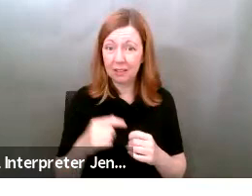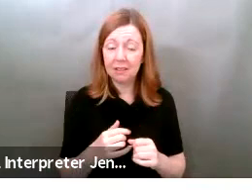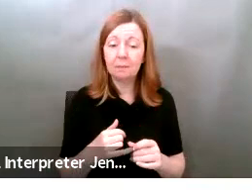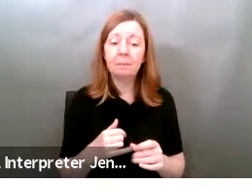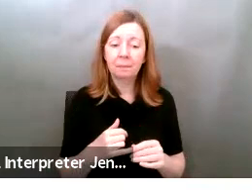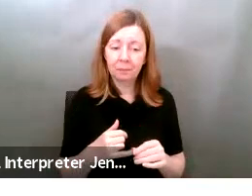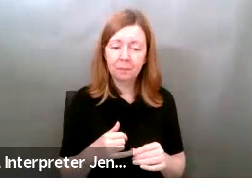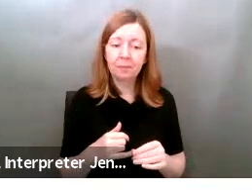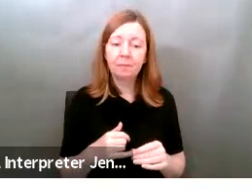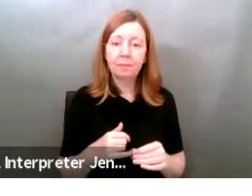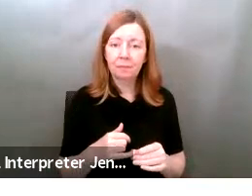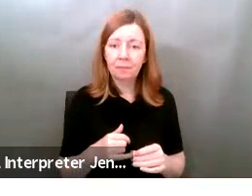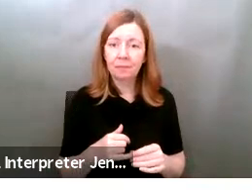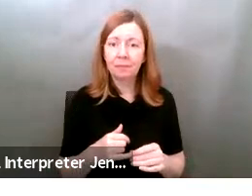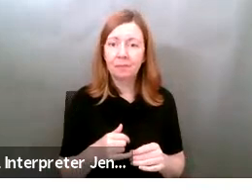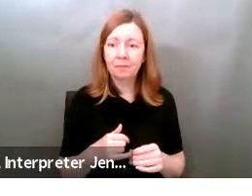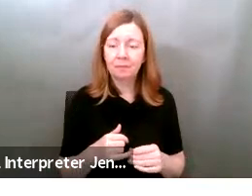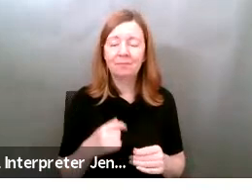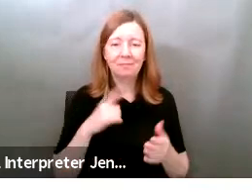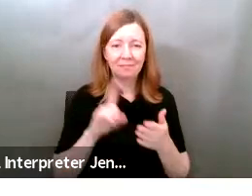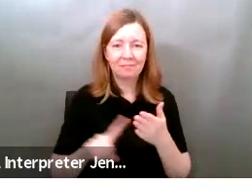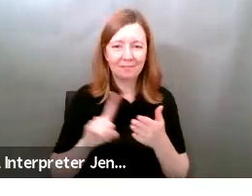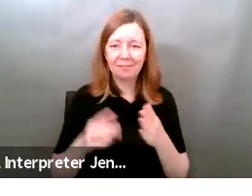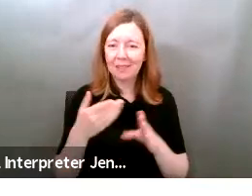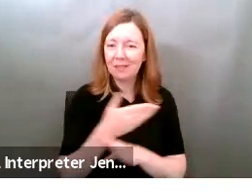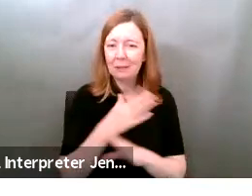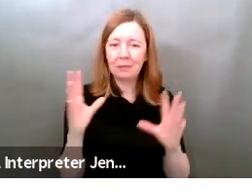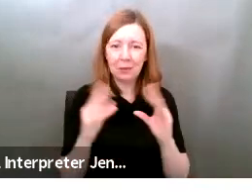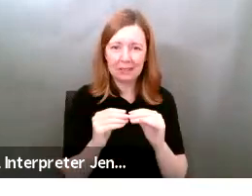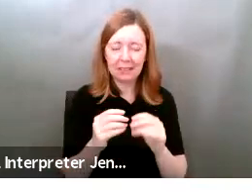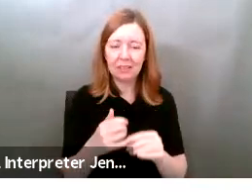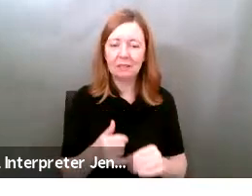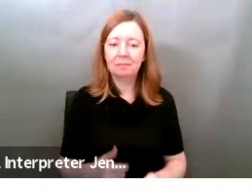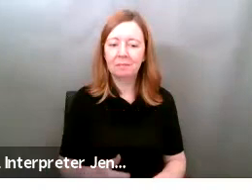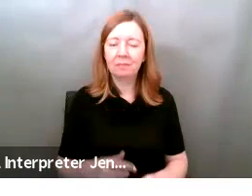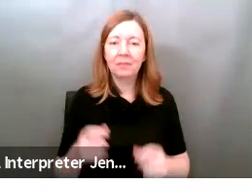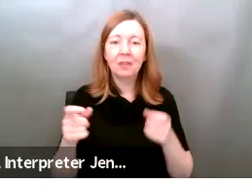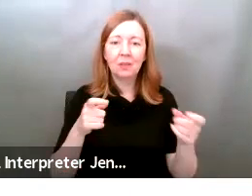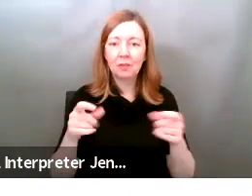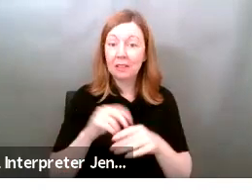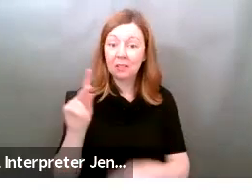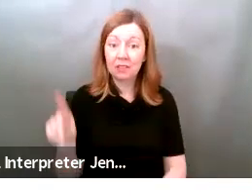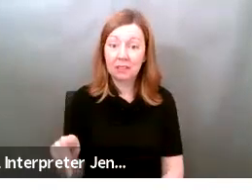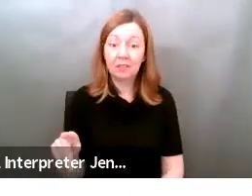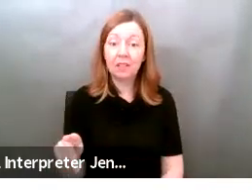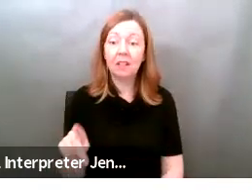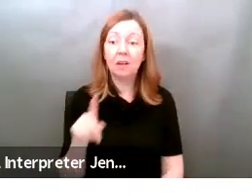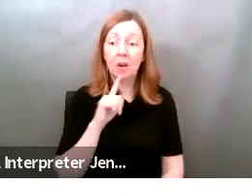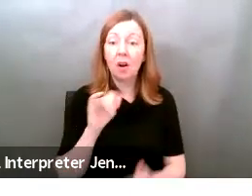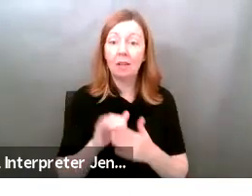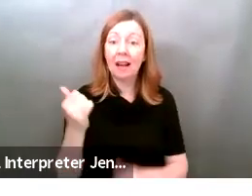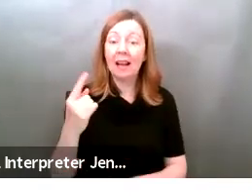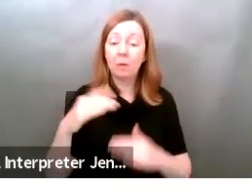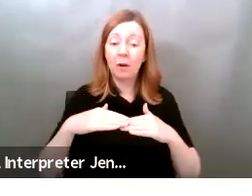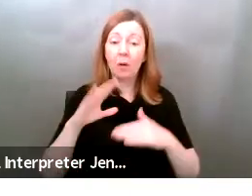Yeah, so I looked into this right before the session, and the regulations in Philadelphia are that anyone